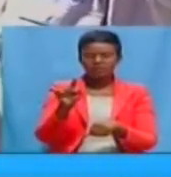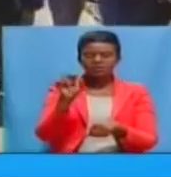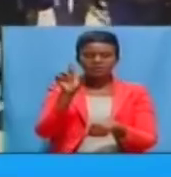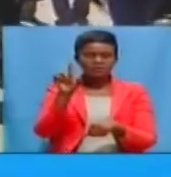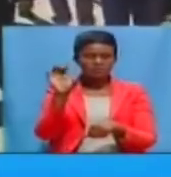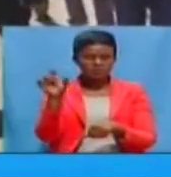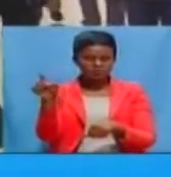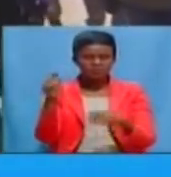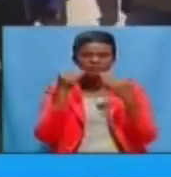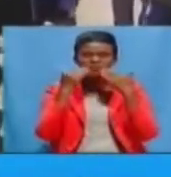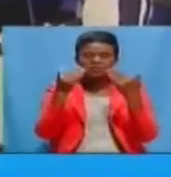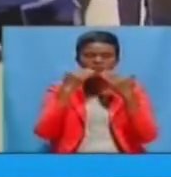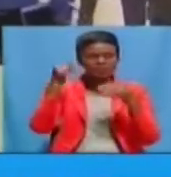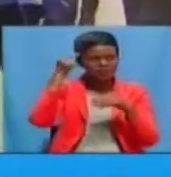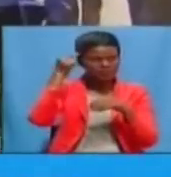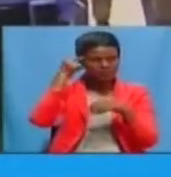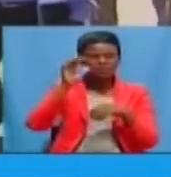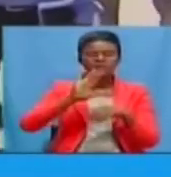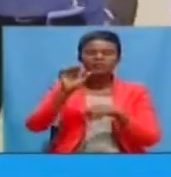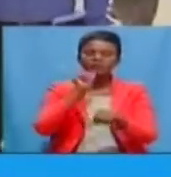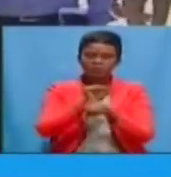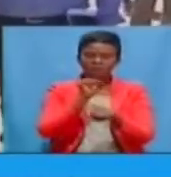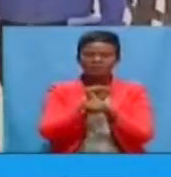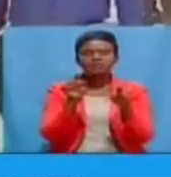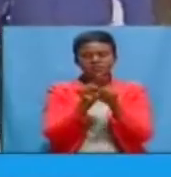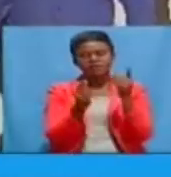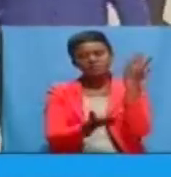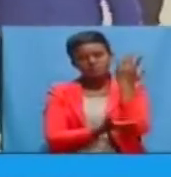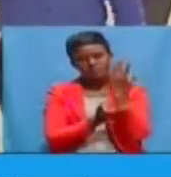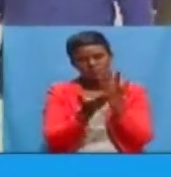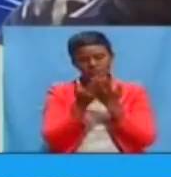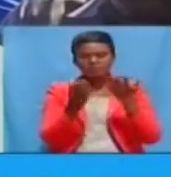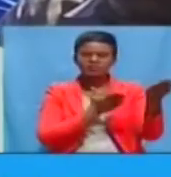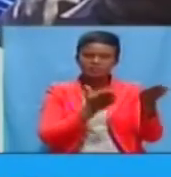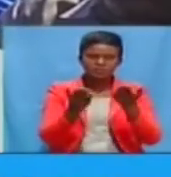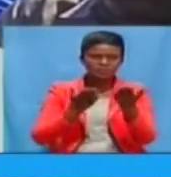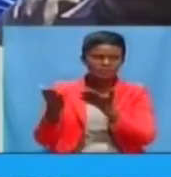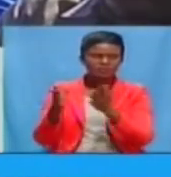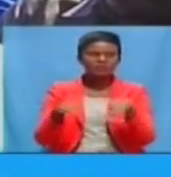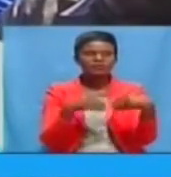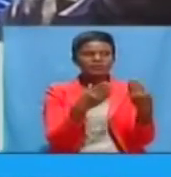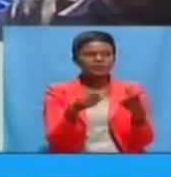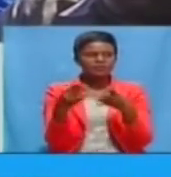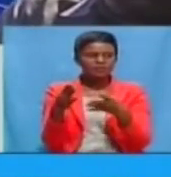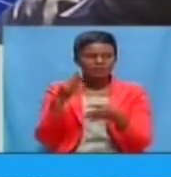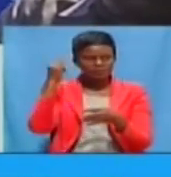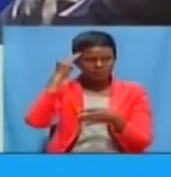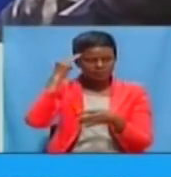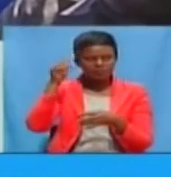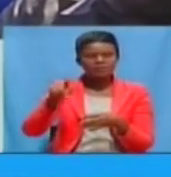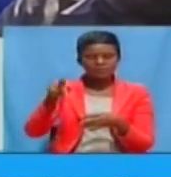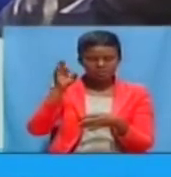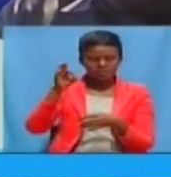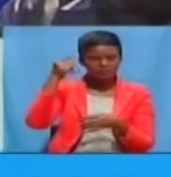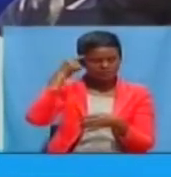Msokotwani has thanked government for its efforts to improve service delivery at the border post. You all know that PF is a pro-poor